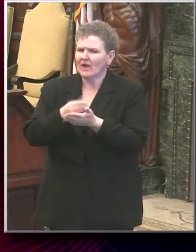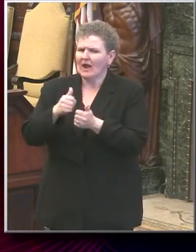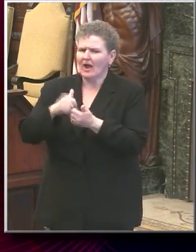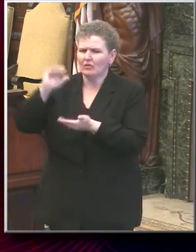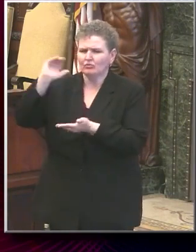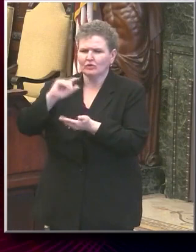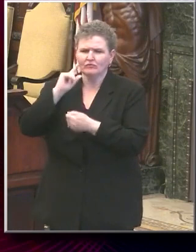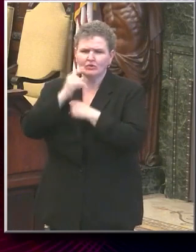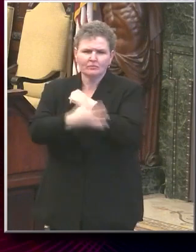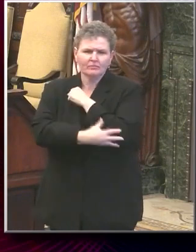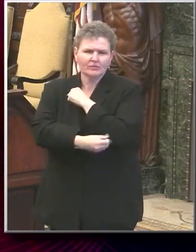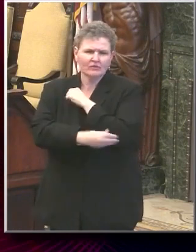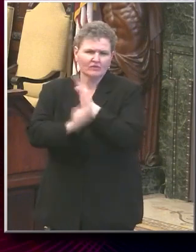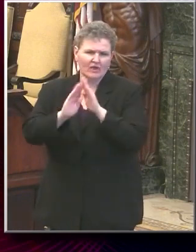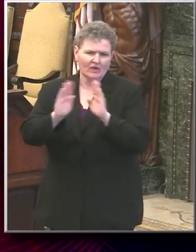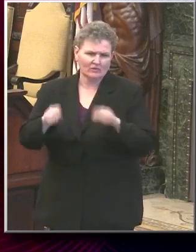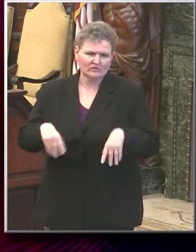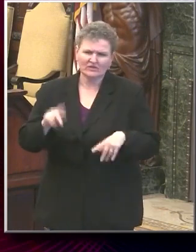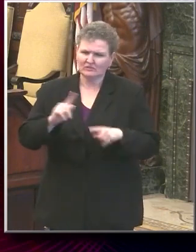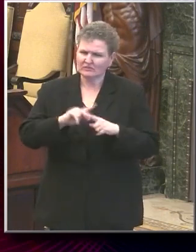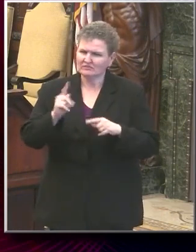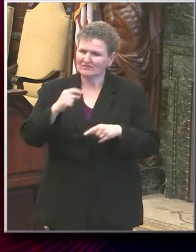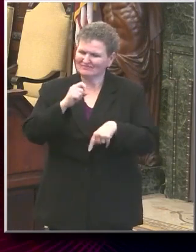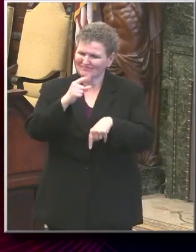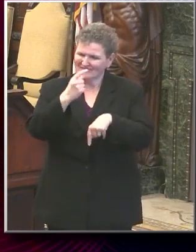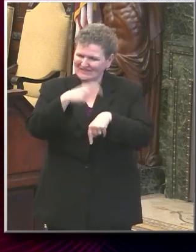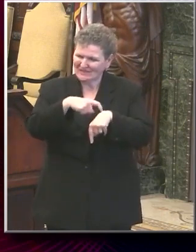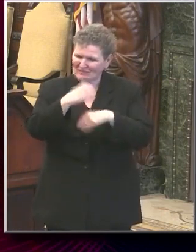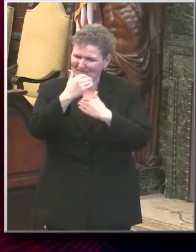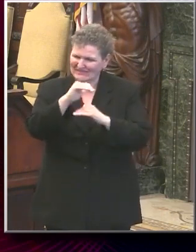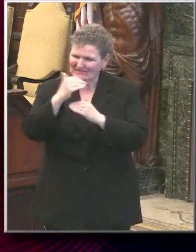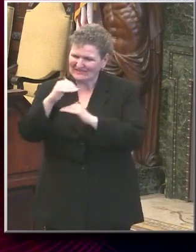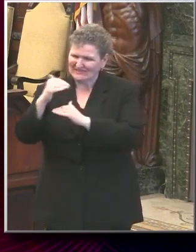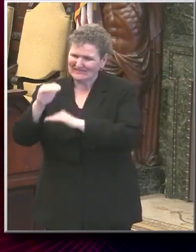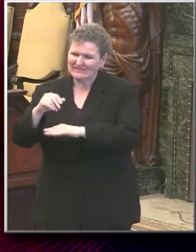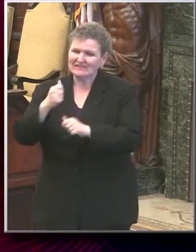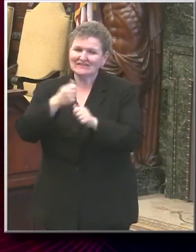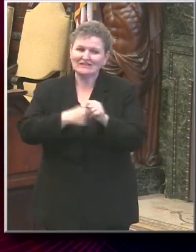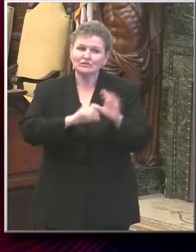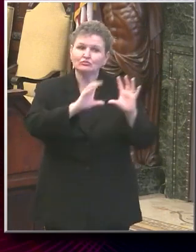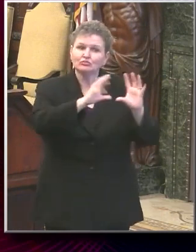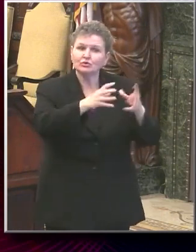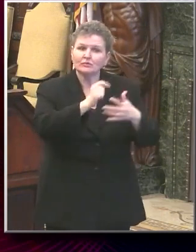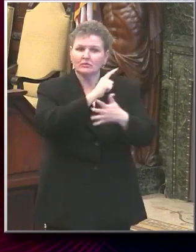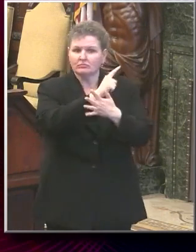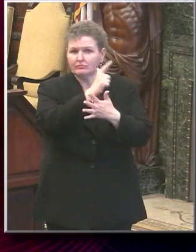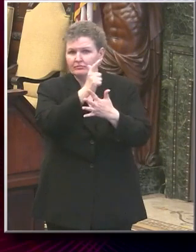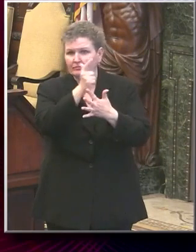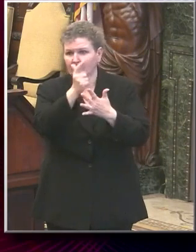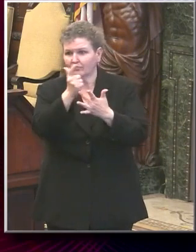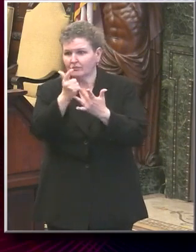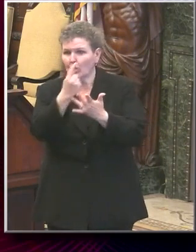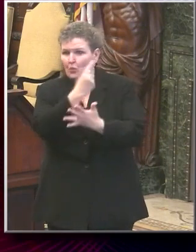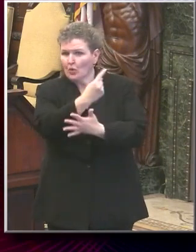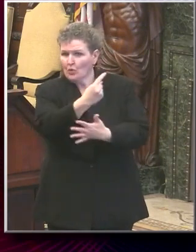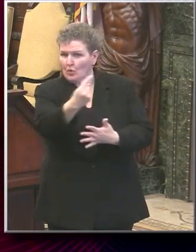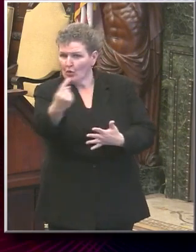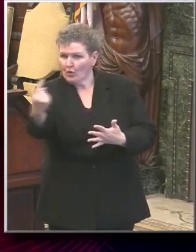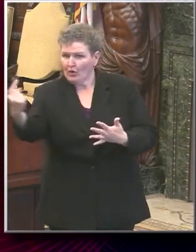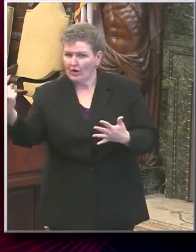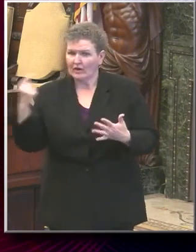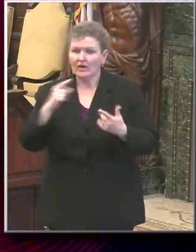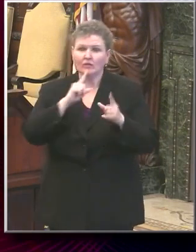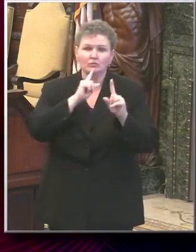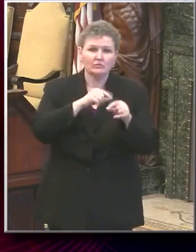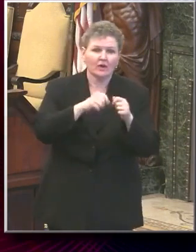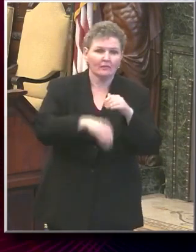Philadelphia. Because of limited time, only one representative from each media outlet is permitted to ask questions. Reporters should limit their questions